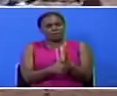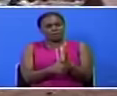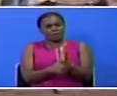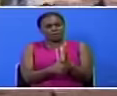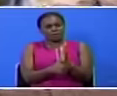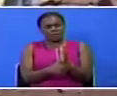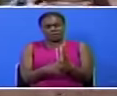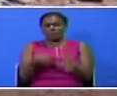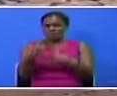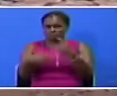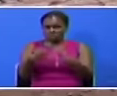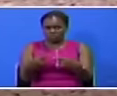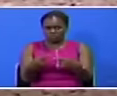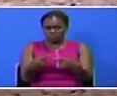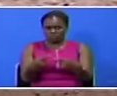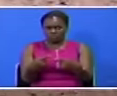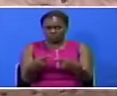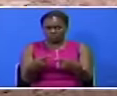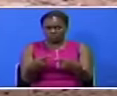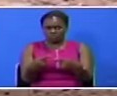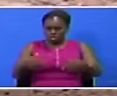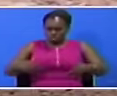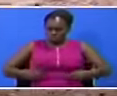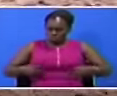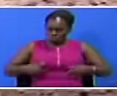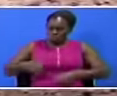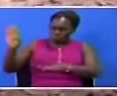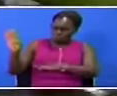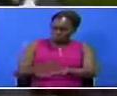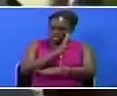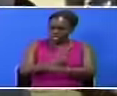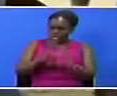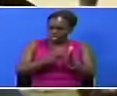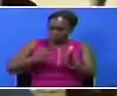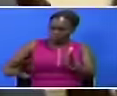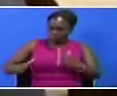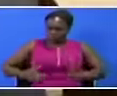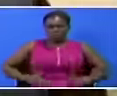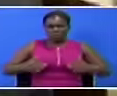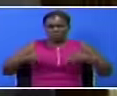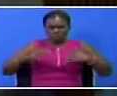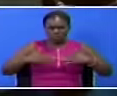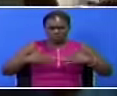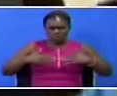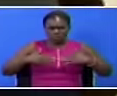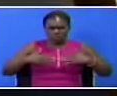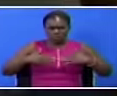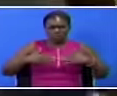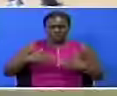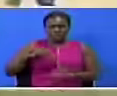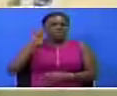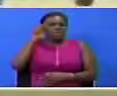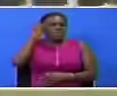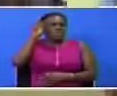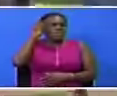But as this was going on, hired youths were busy exhuming the body. Ogada Uko, the nephew to the land